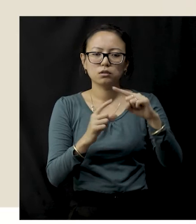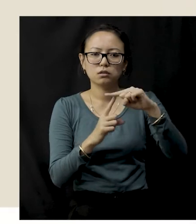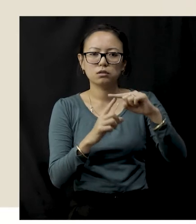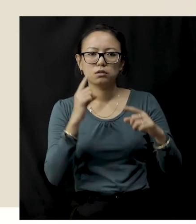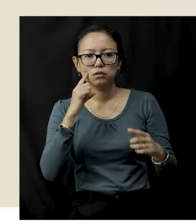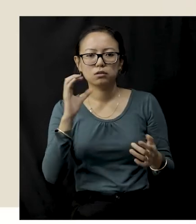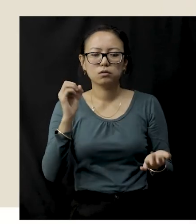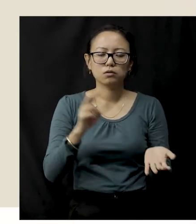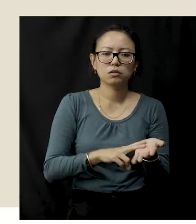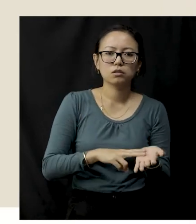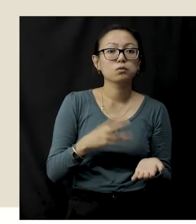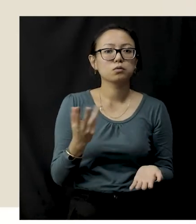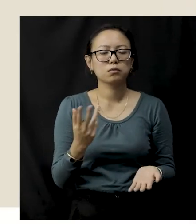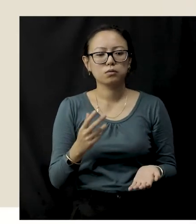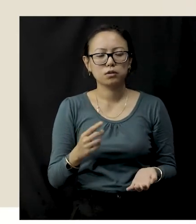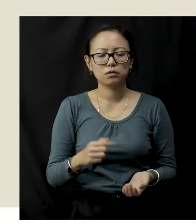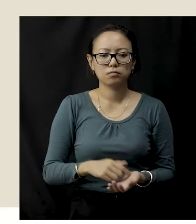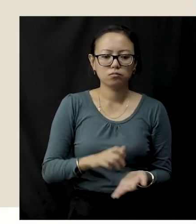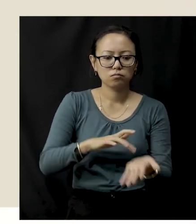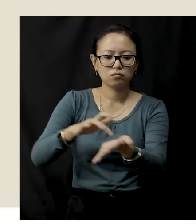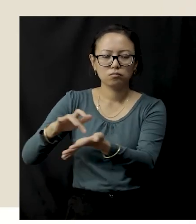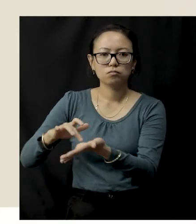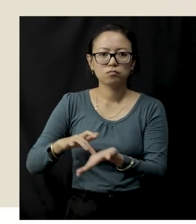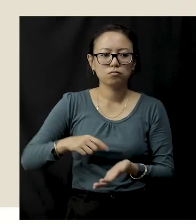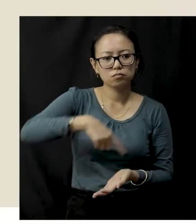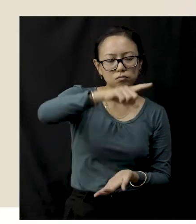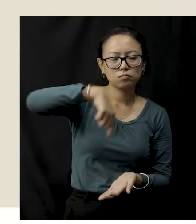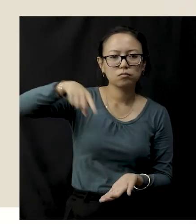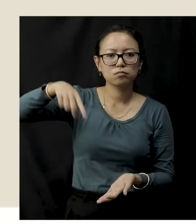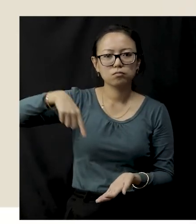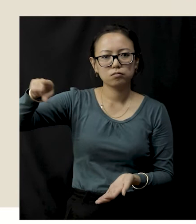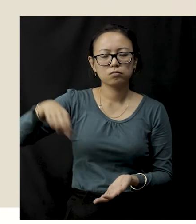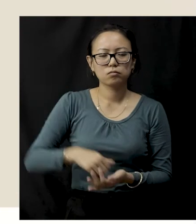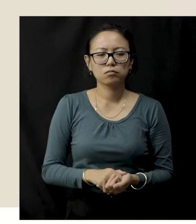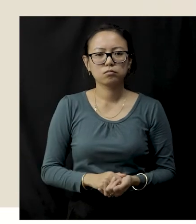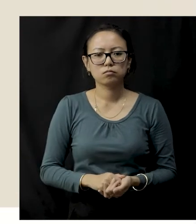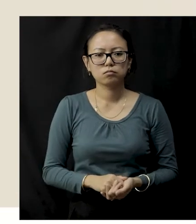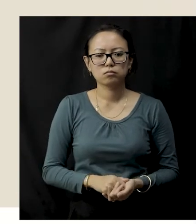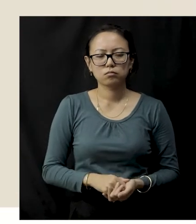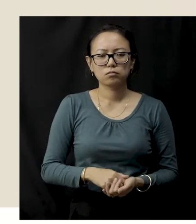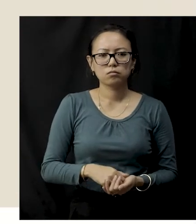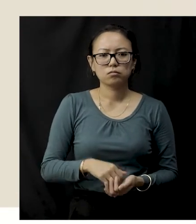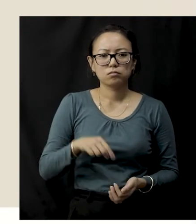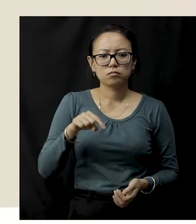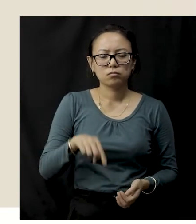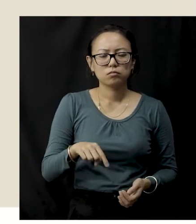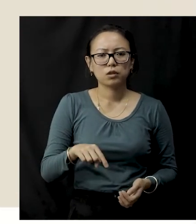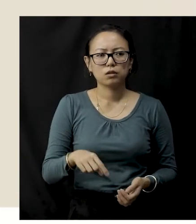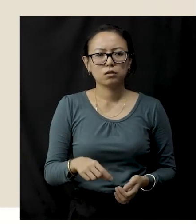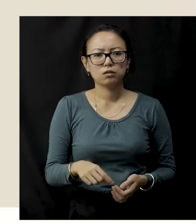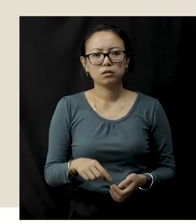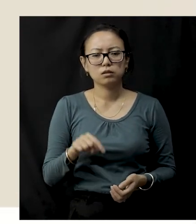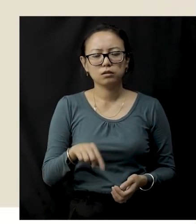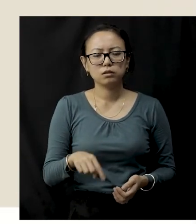place to another. About this lesson, you will learn more if you watch the video lesson of